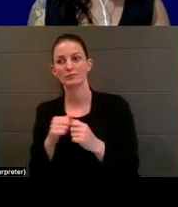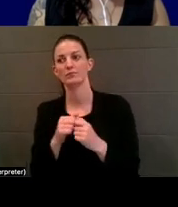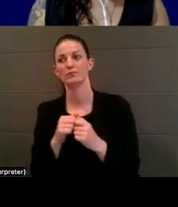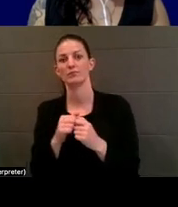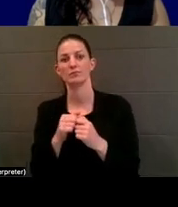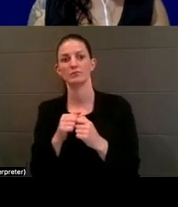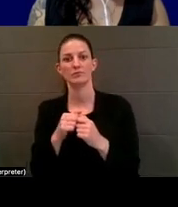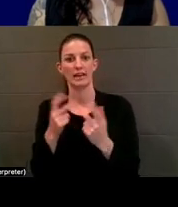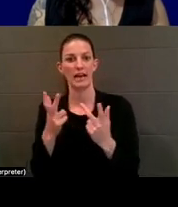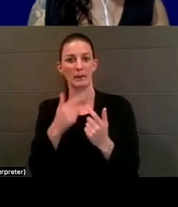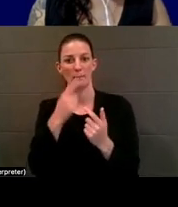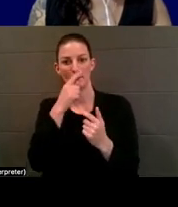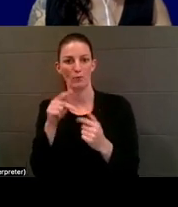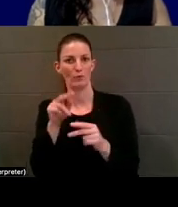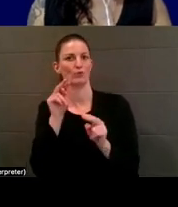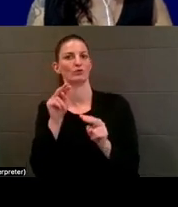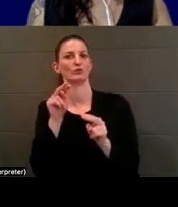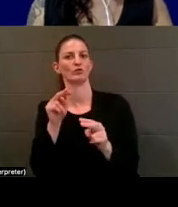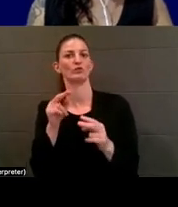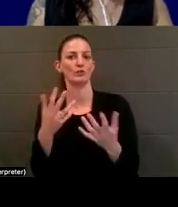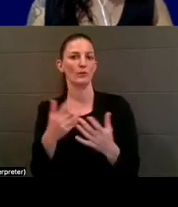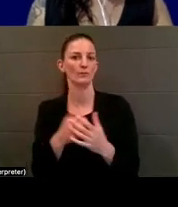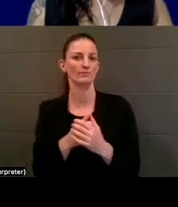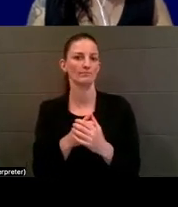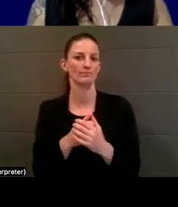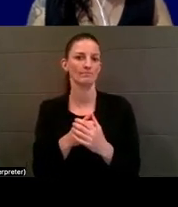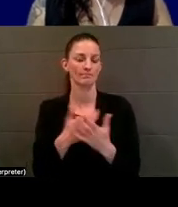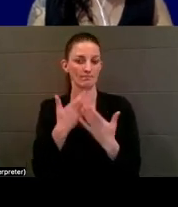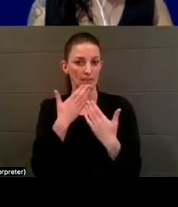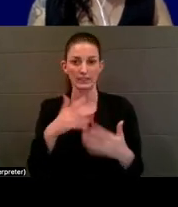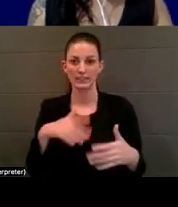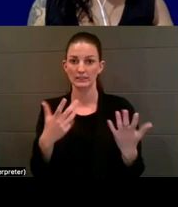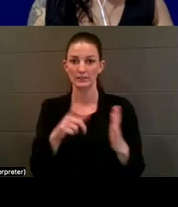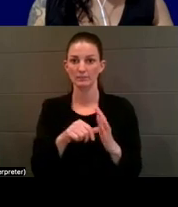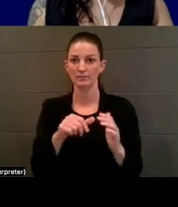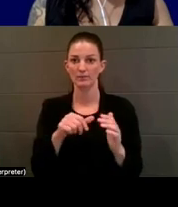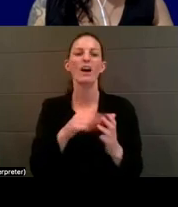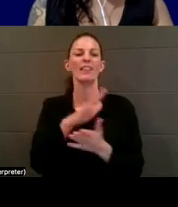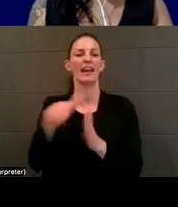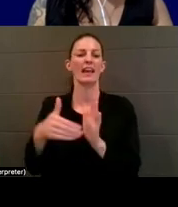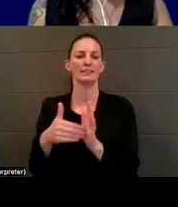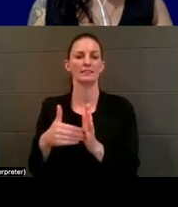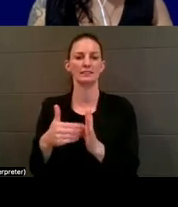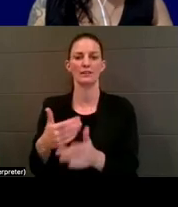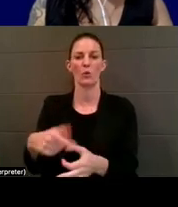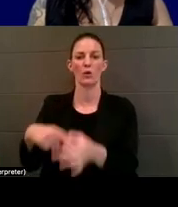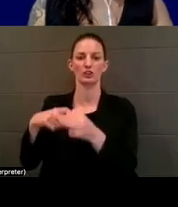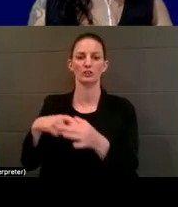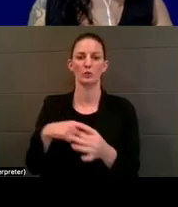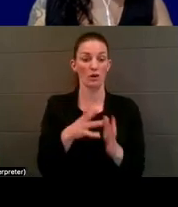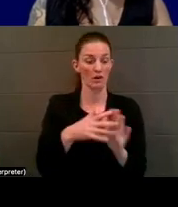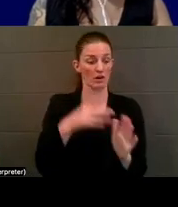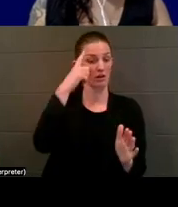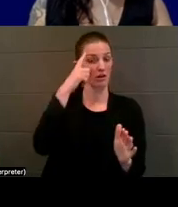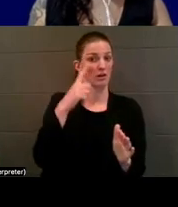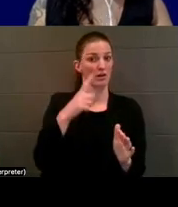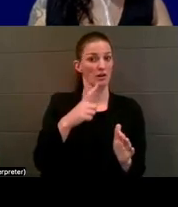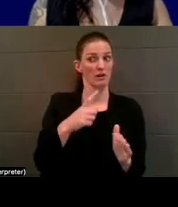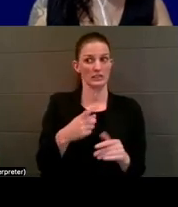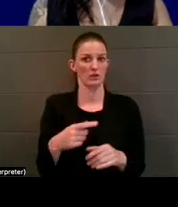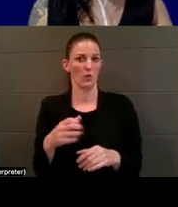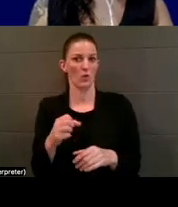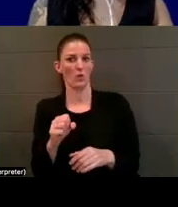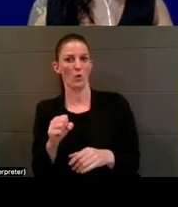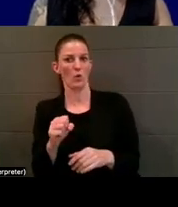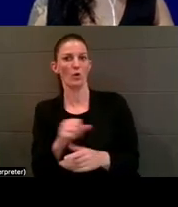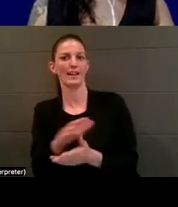audience today. So please feel free to ask questions at the end to ask for any clarification with the more complex